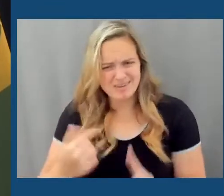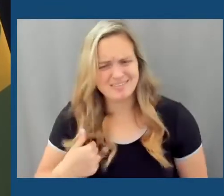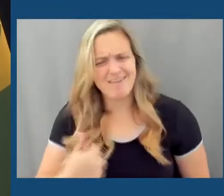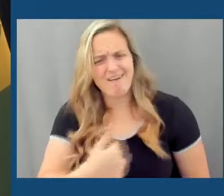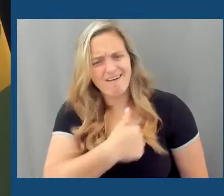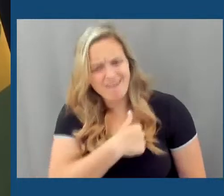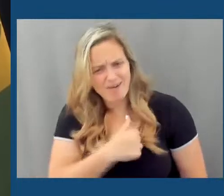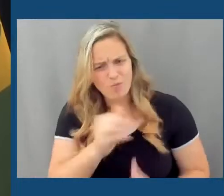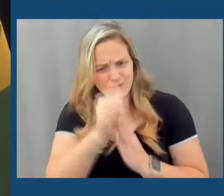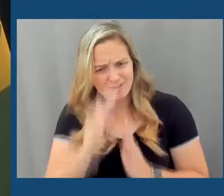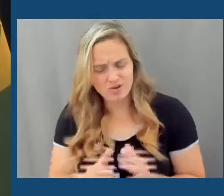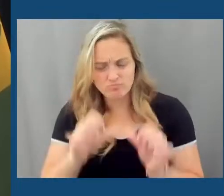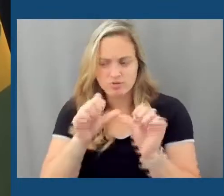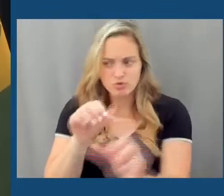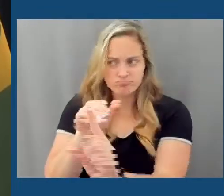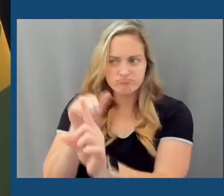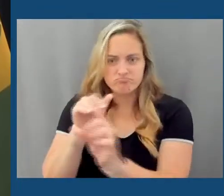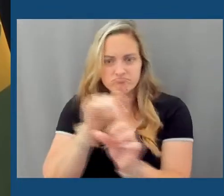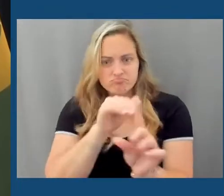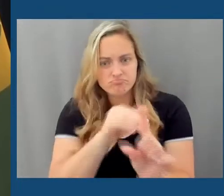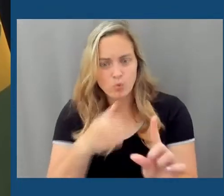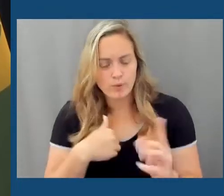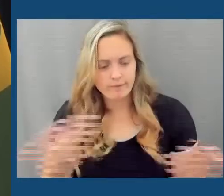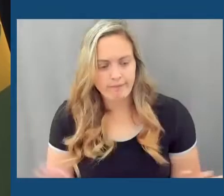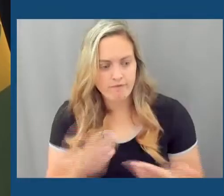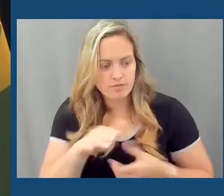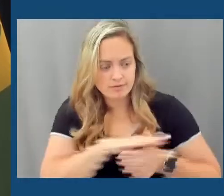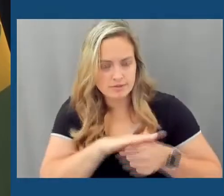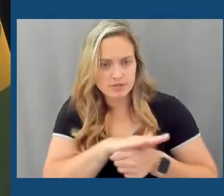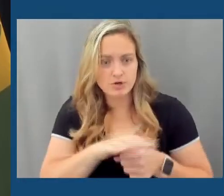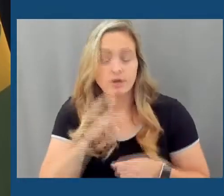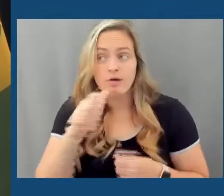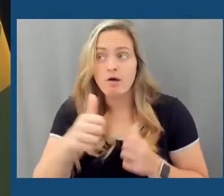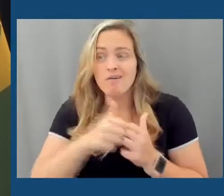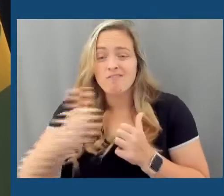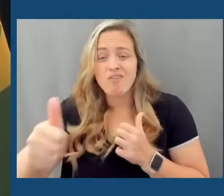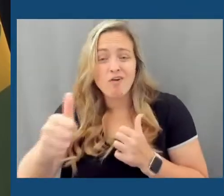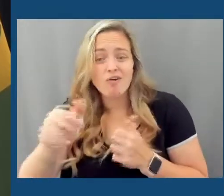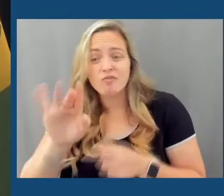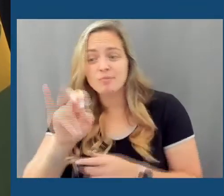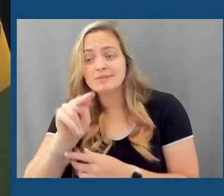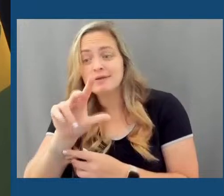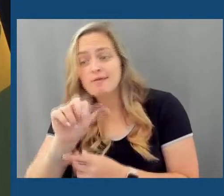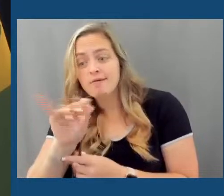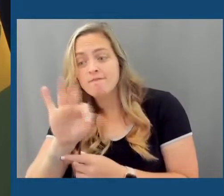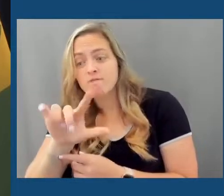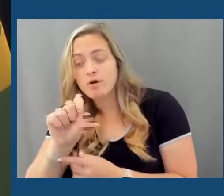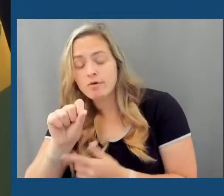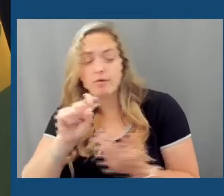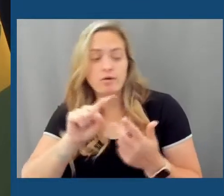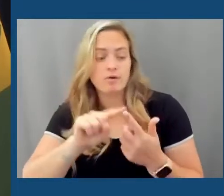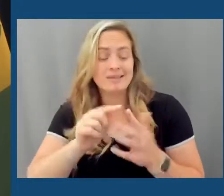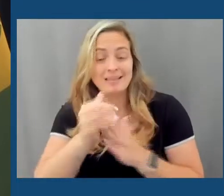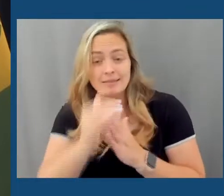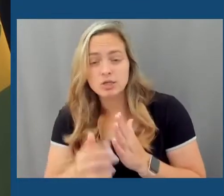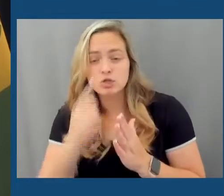have to continue to remind people what we have up in this area, not far from Seneca Falls, and leaders of the women's rights movement